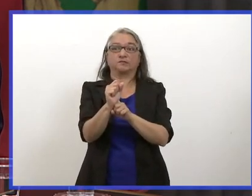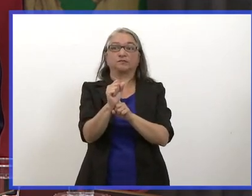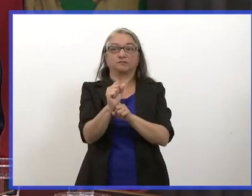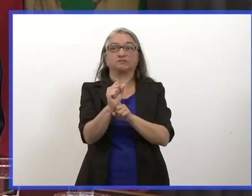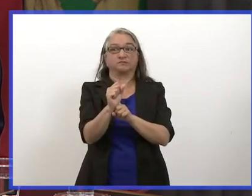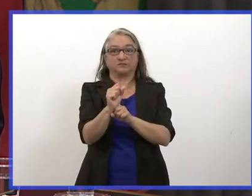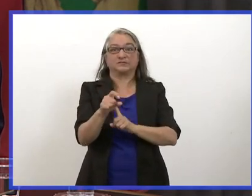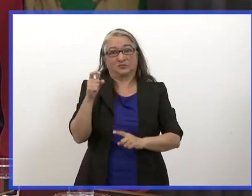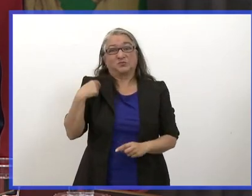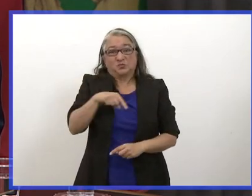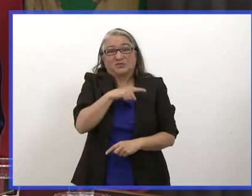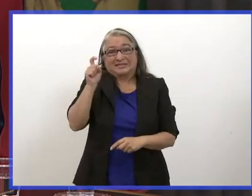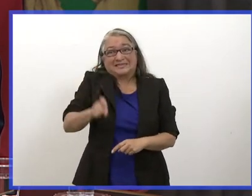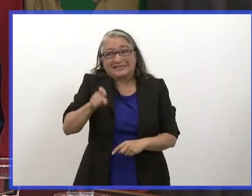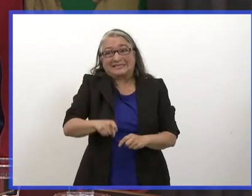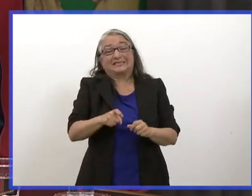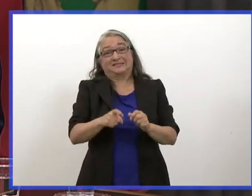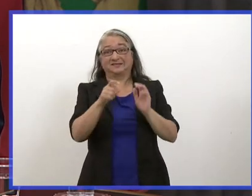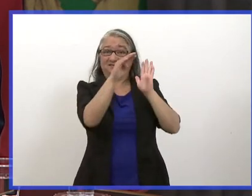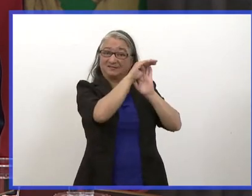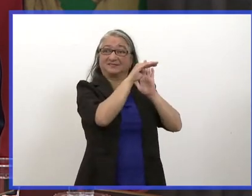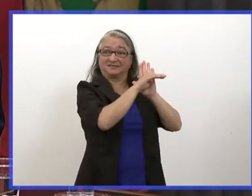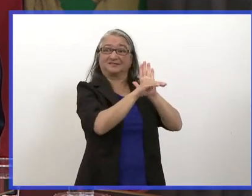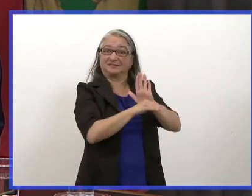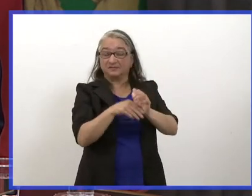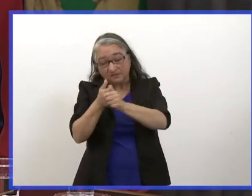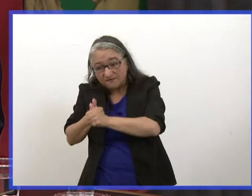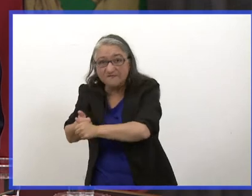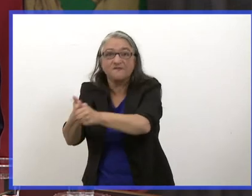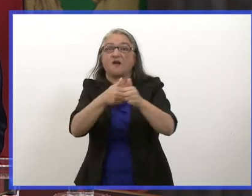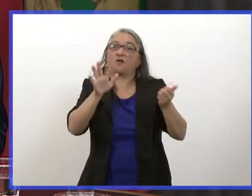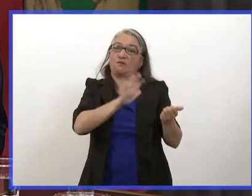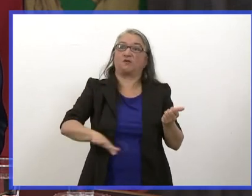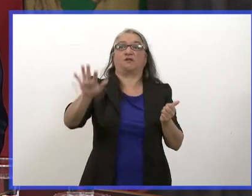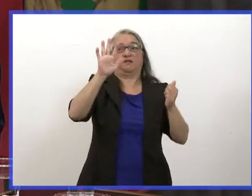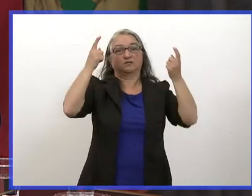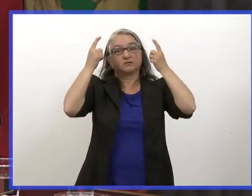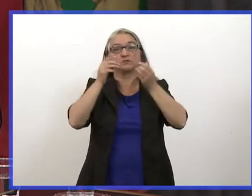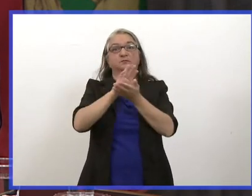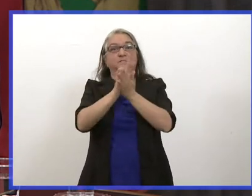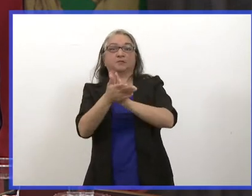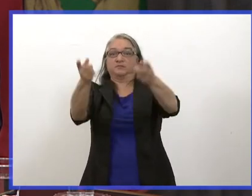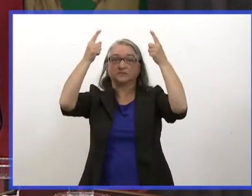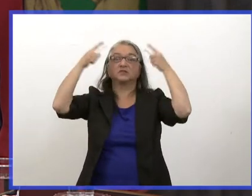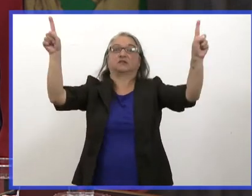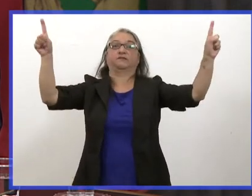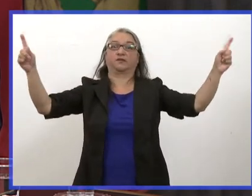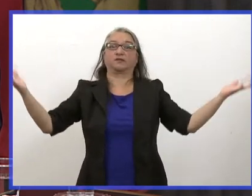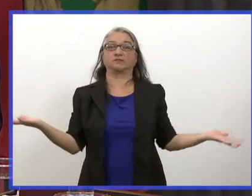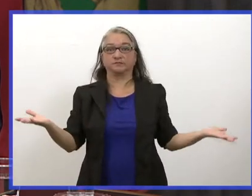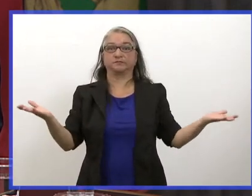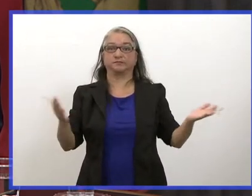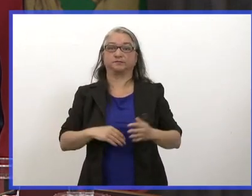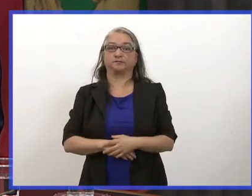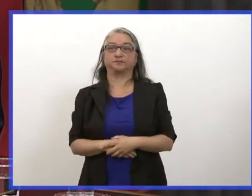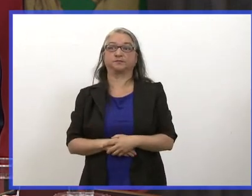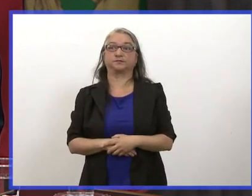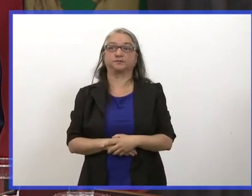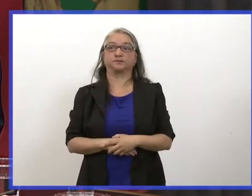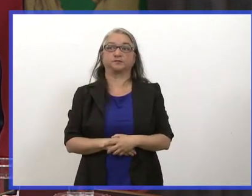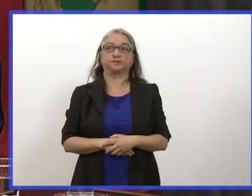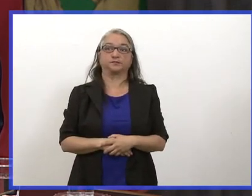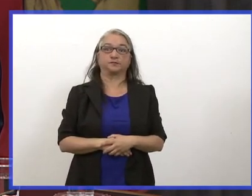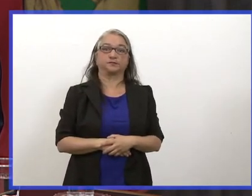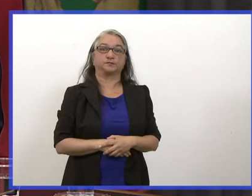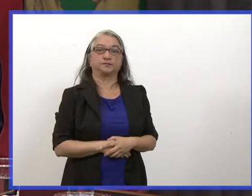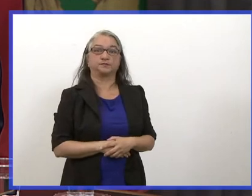work. Measures don't work by themselves. We have to work at those measures, and they will not be effective, and